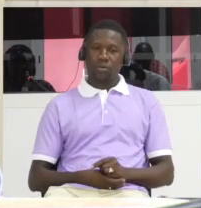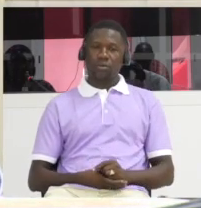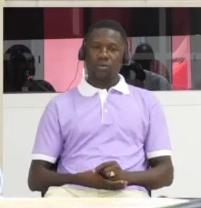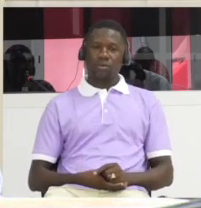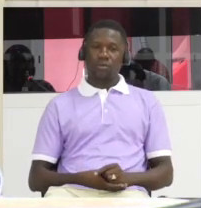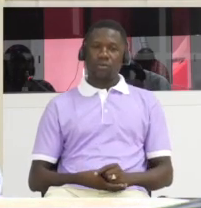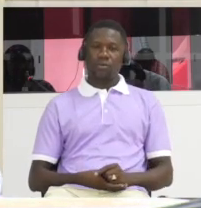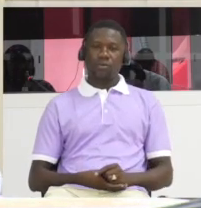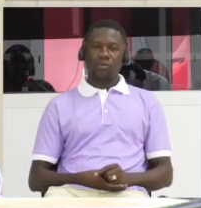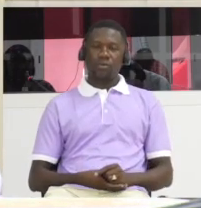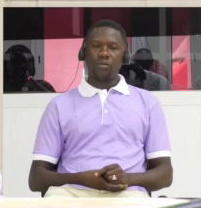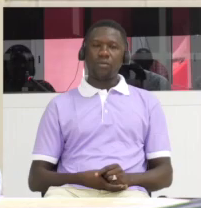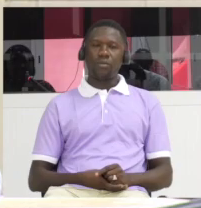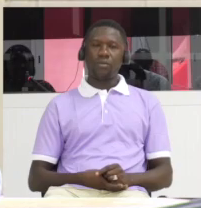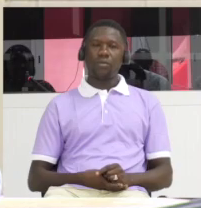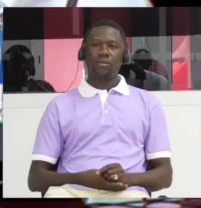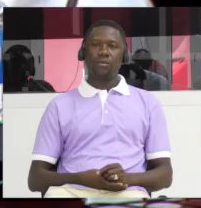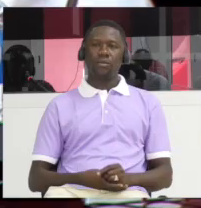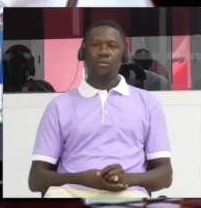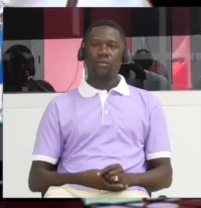Thank you very much for that.